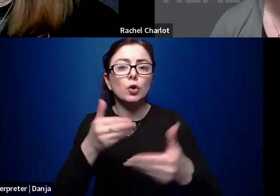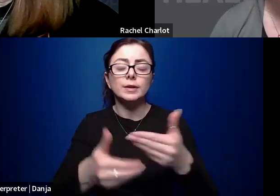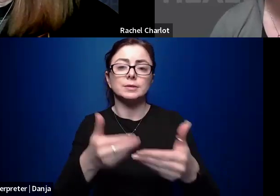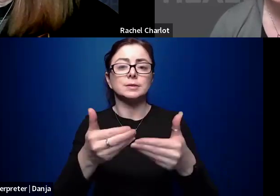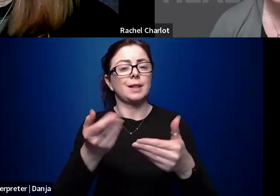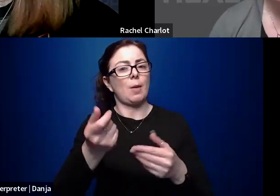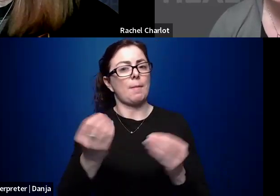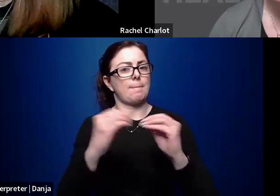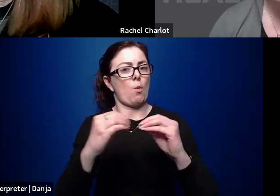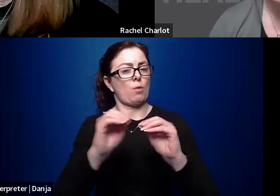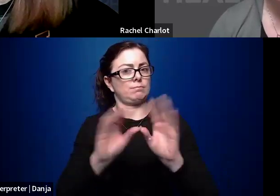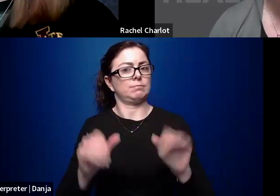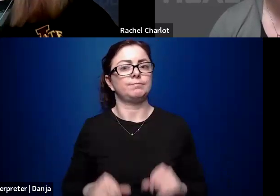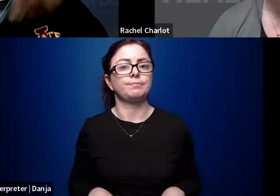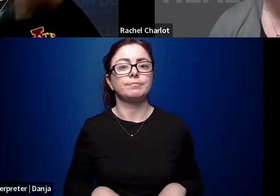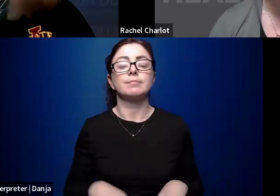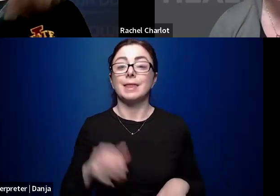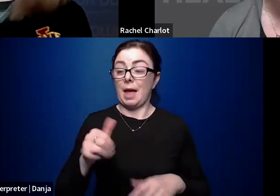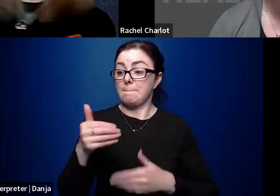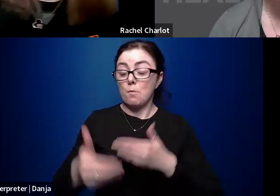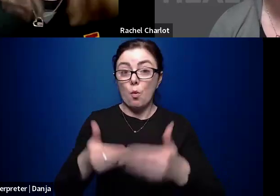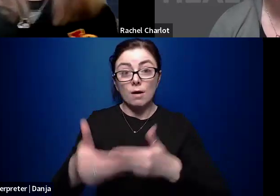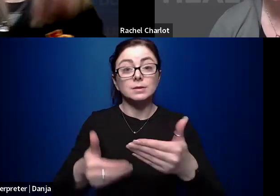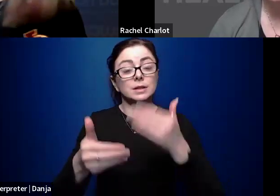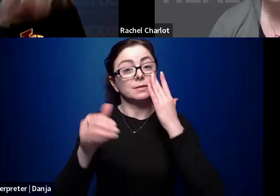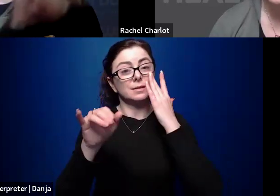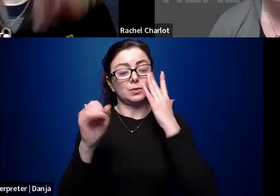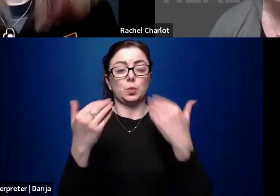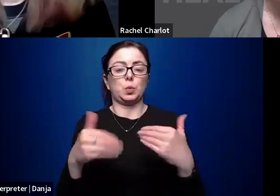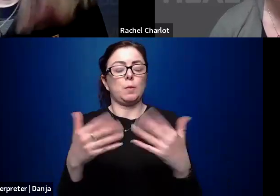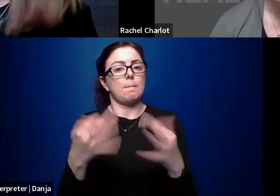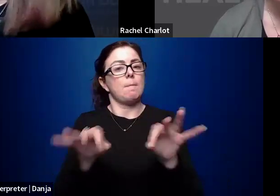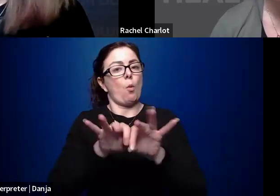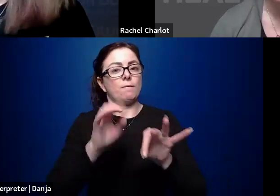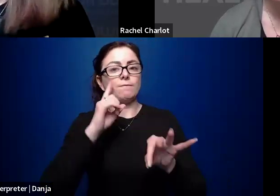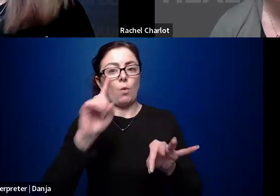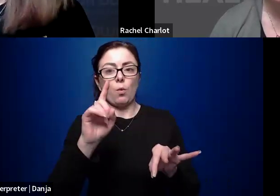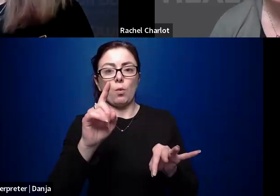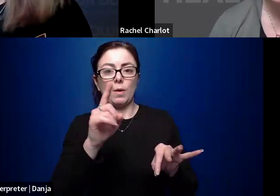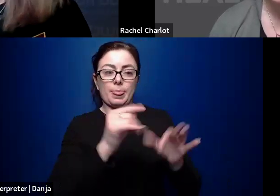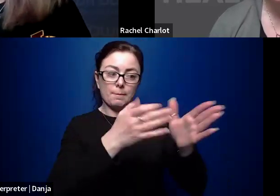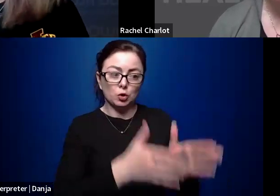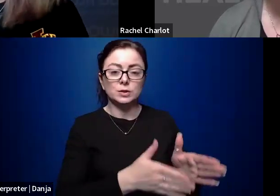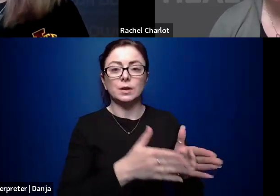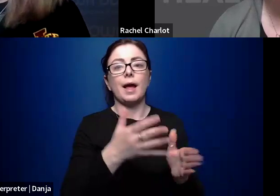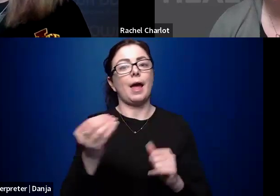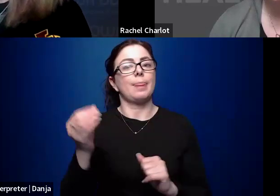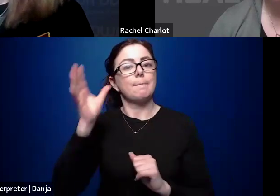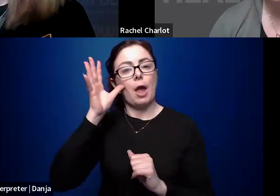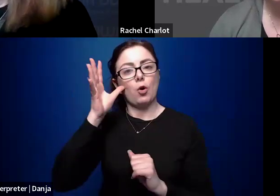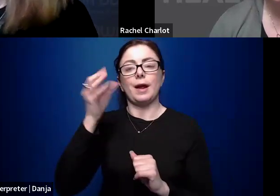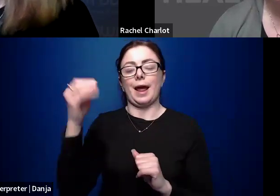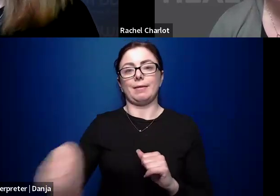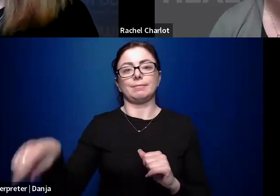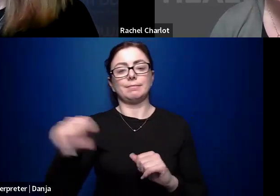the parent, but it also helps the listener to hear the impact of the family voice. It helps us to